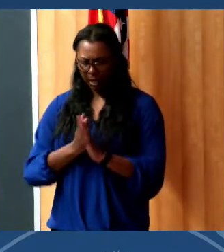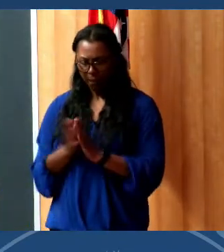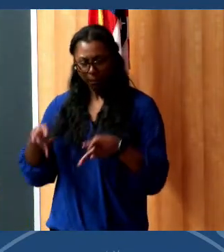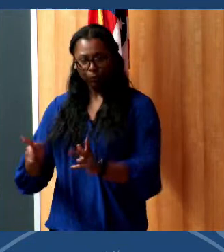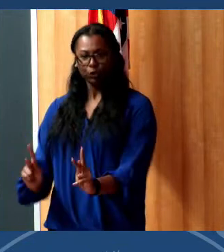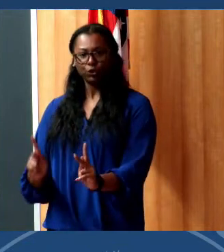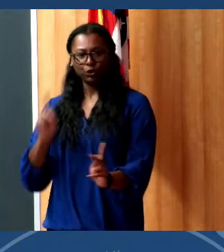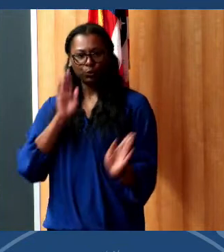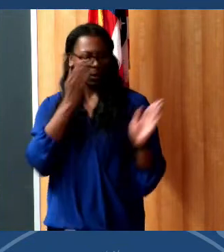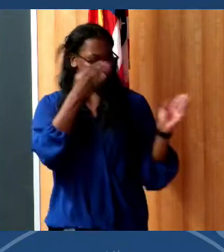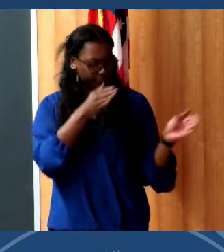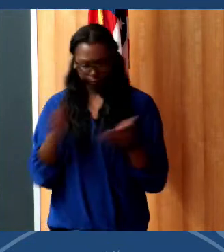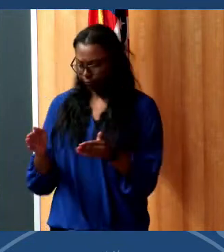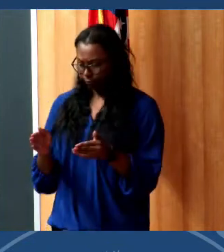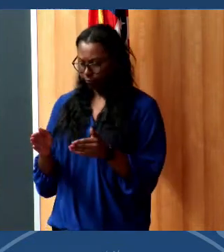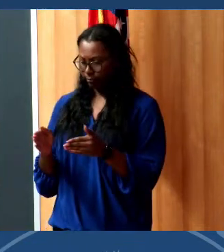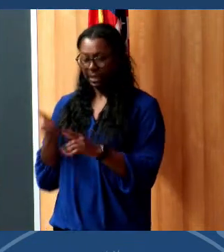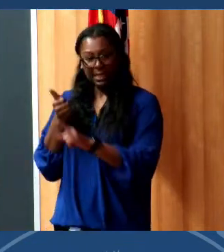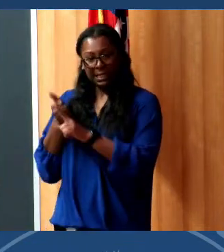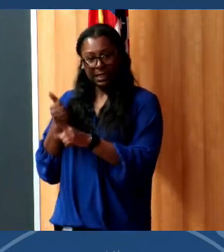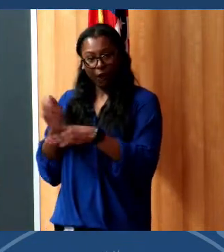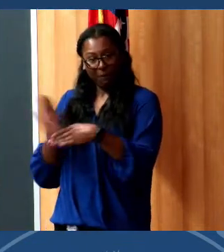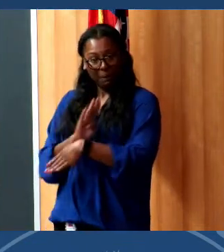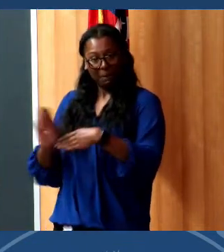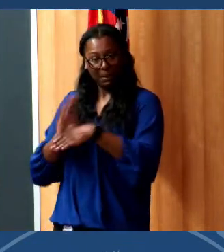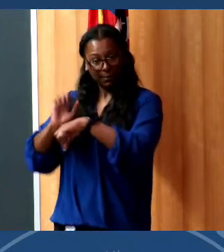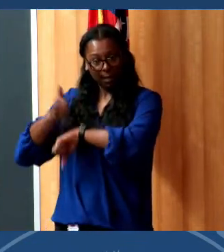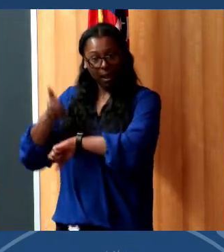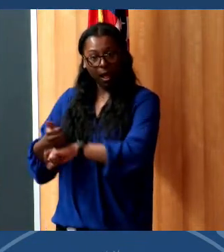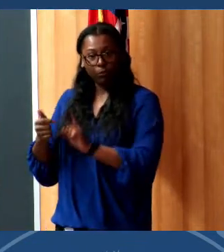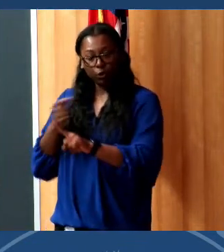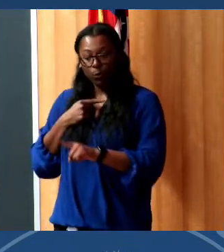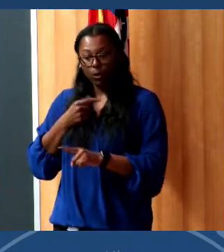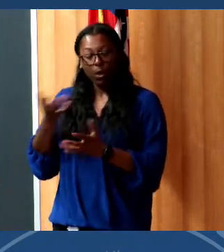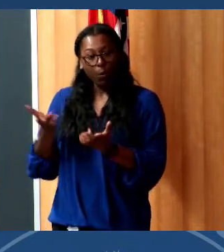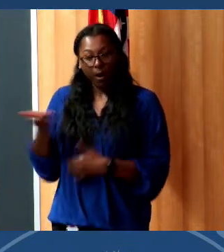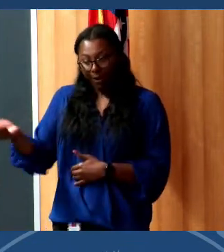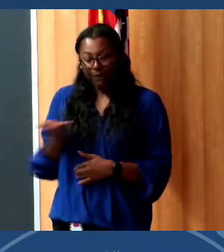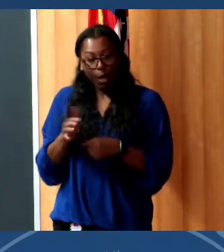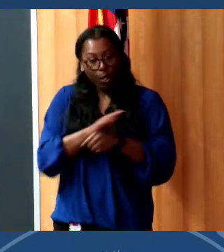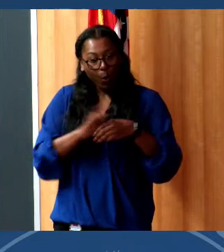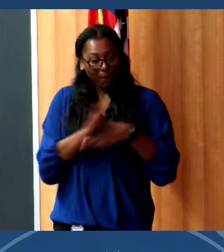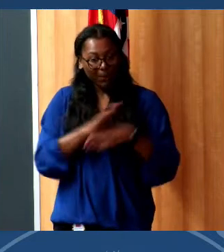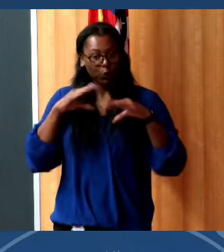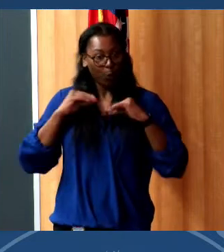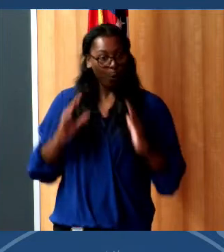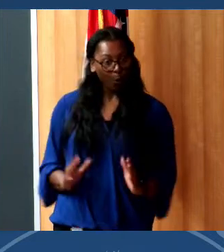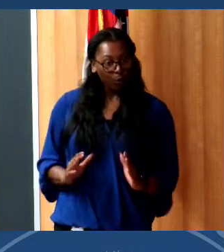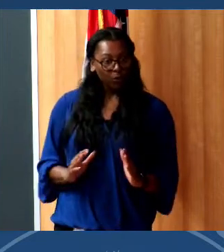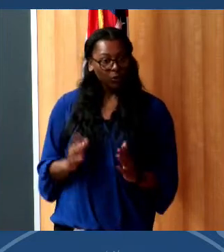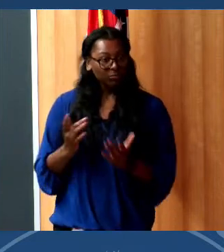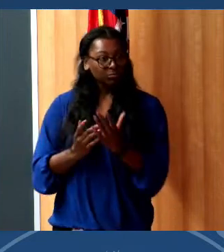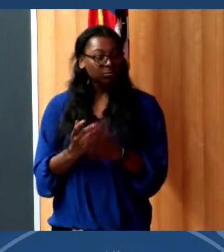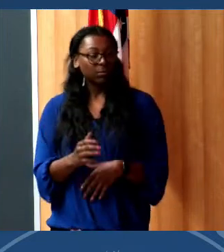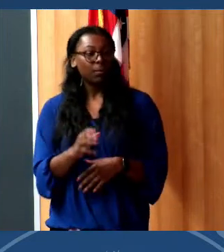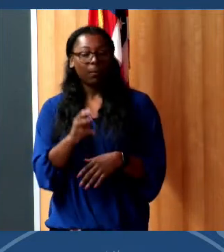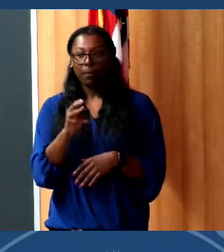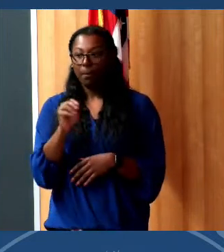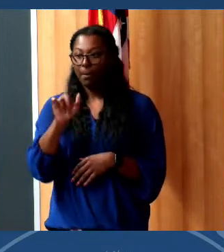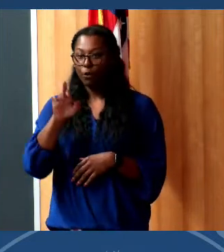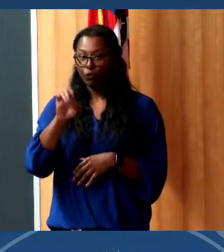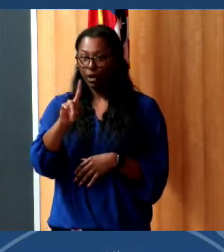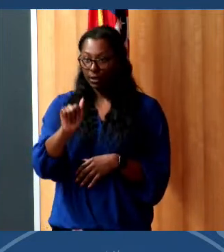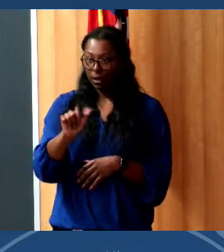our focus to entrepreneurship and business, inviting local business owners, Randall Law, Lance and